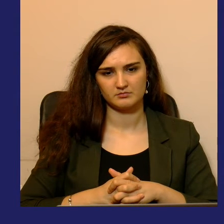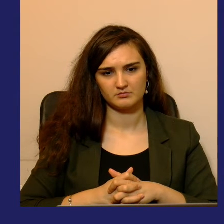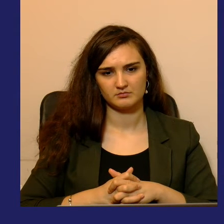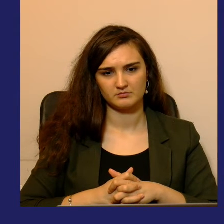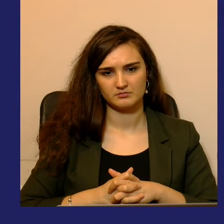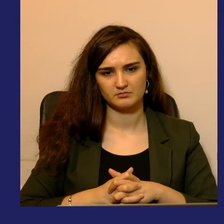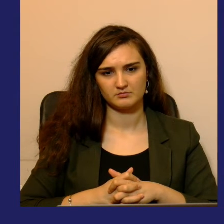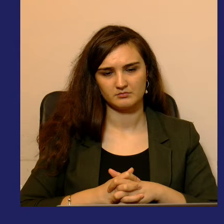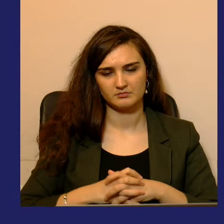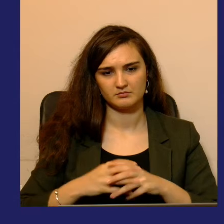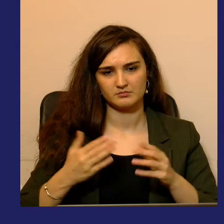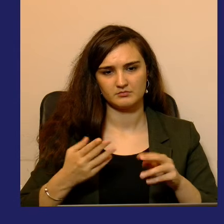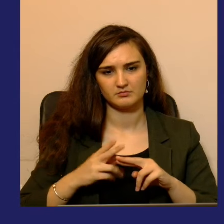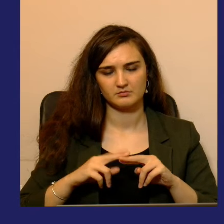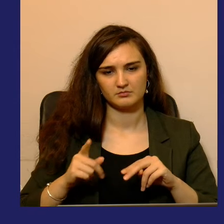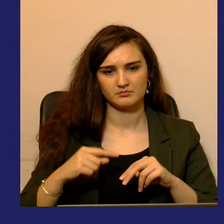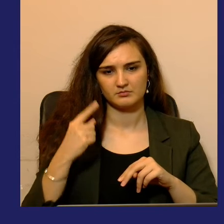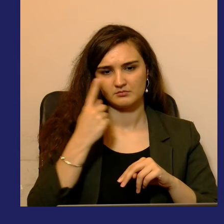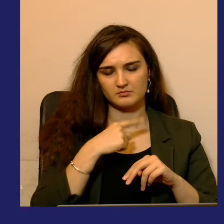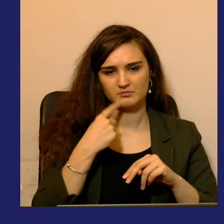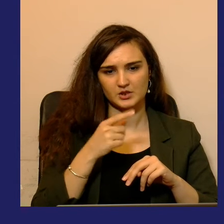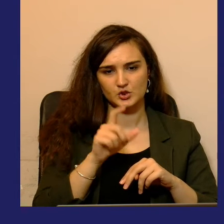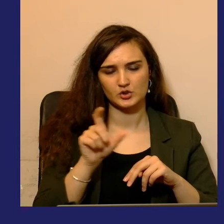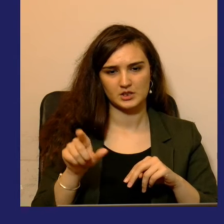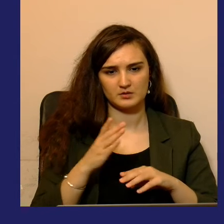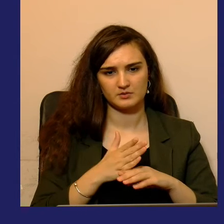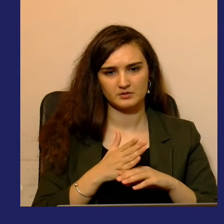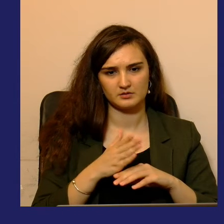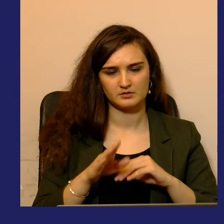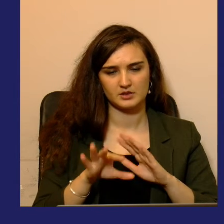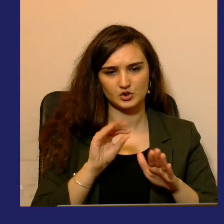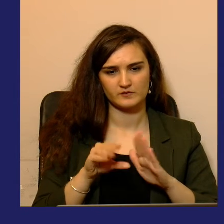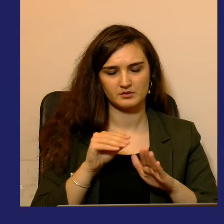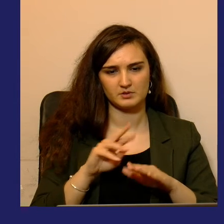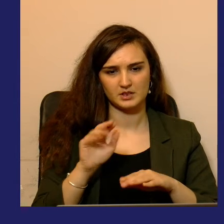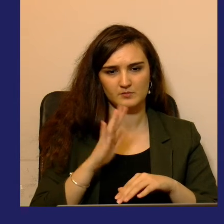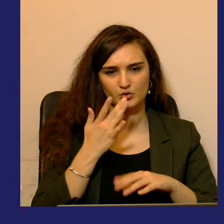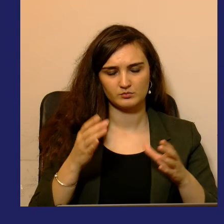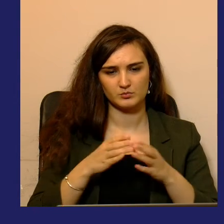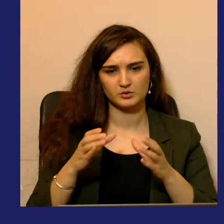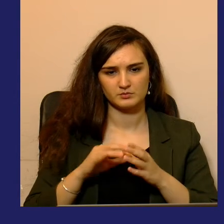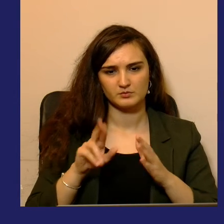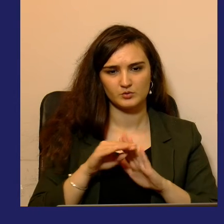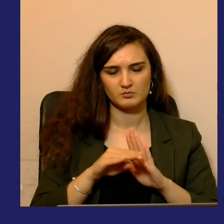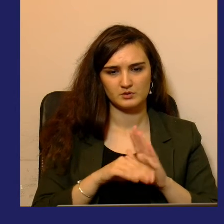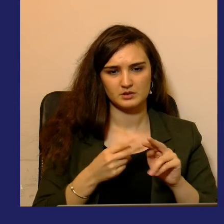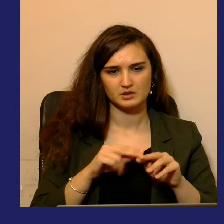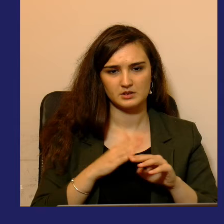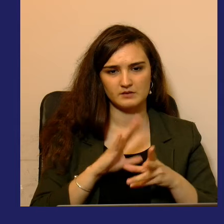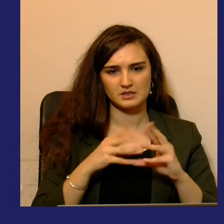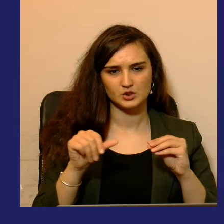can understand from constant cheating and constant corruption in Mexico. Just one